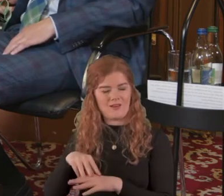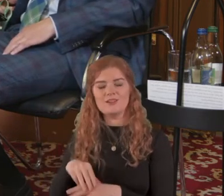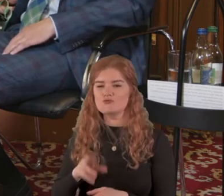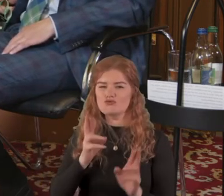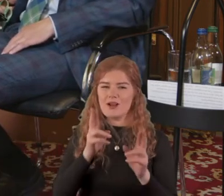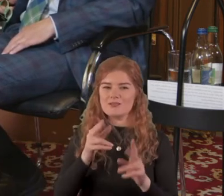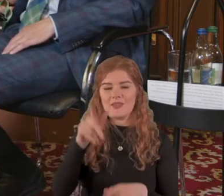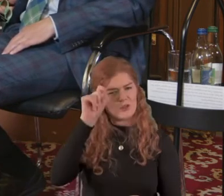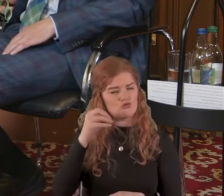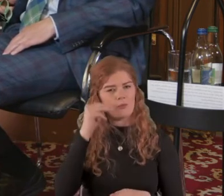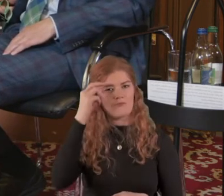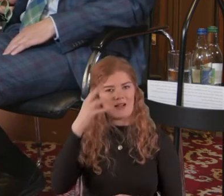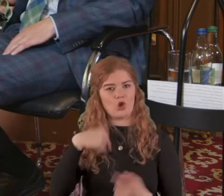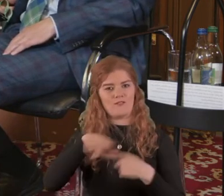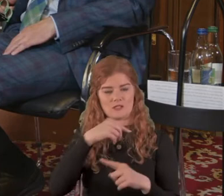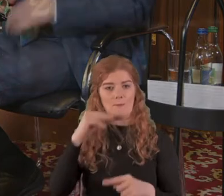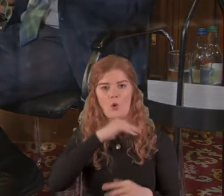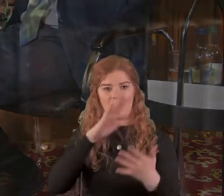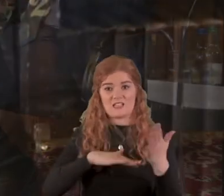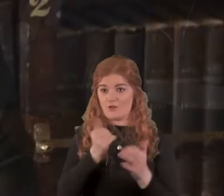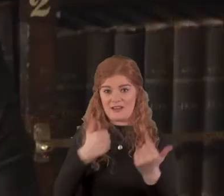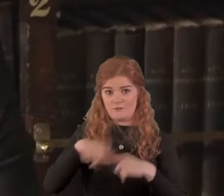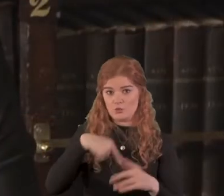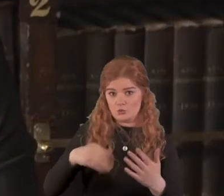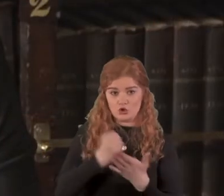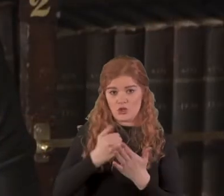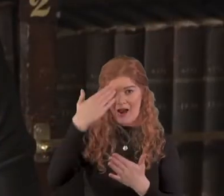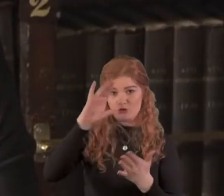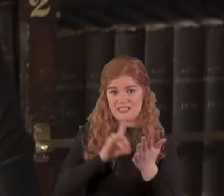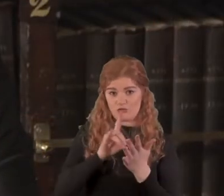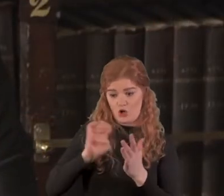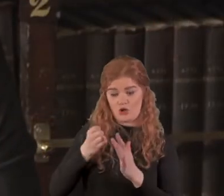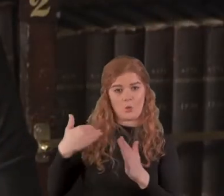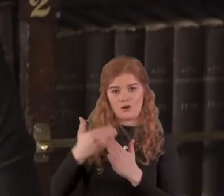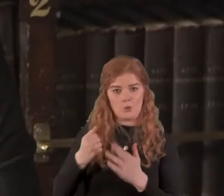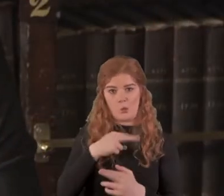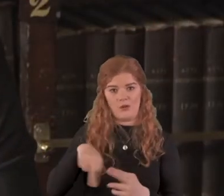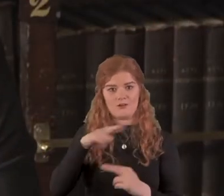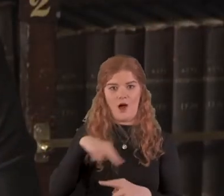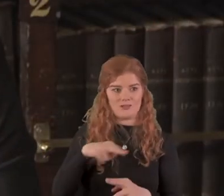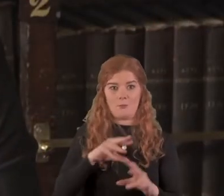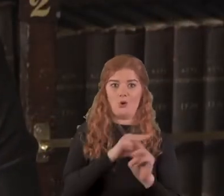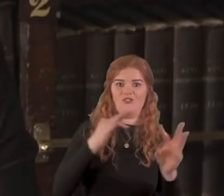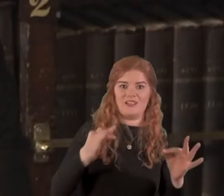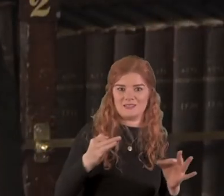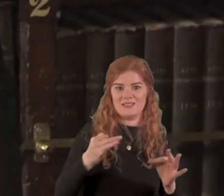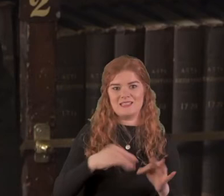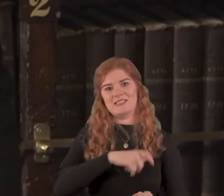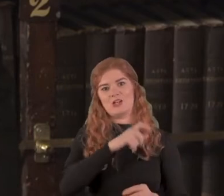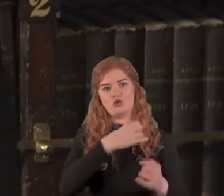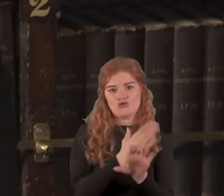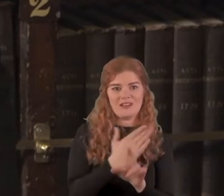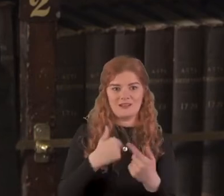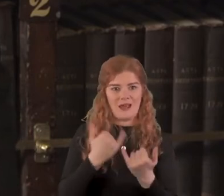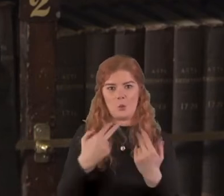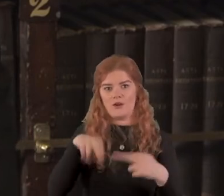an important lesson for those of us who study Irish history earlier on, that we are not the be-all and end-all of civilization. We are not the